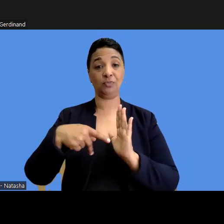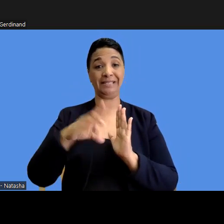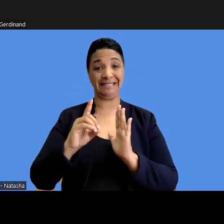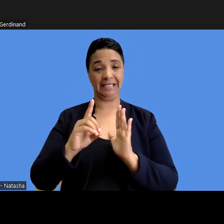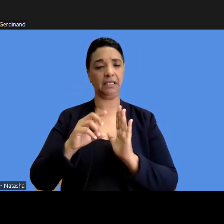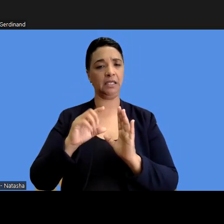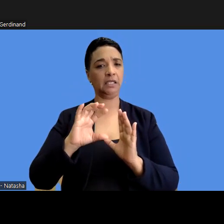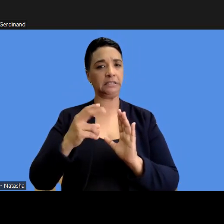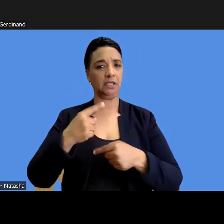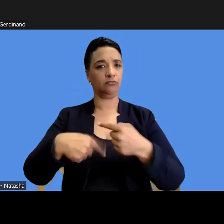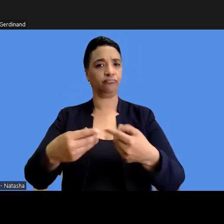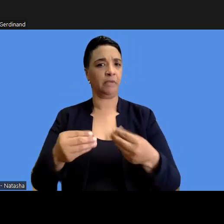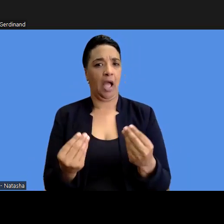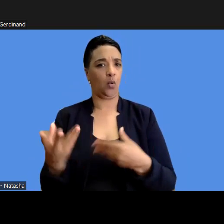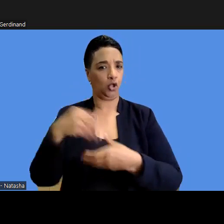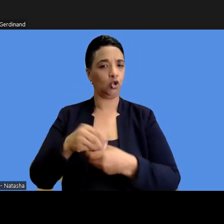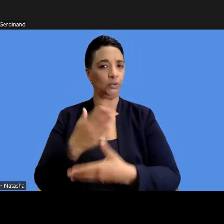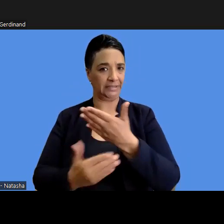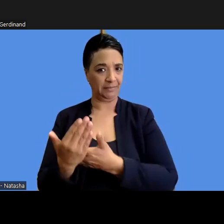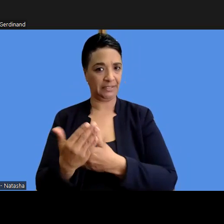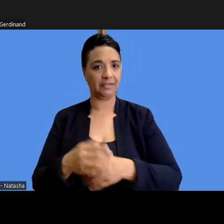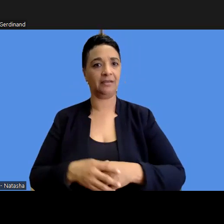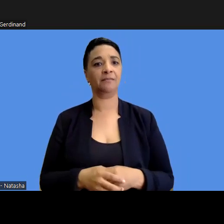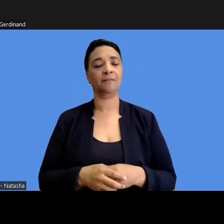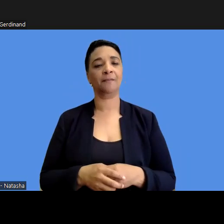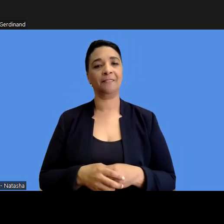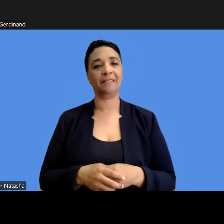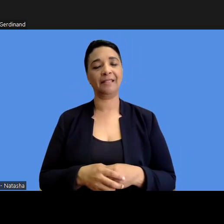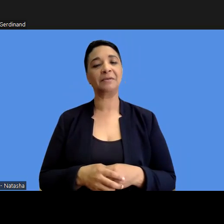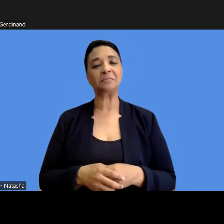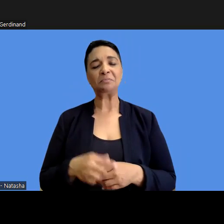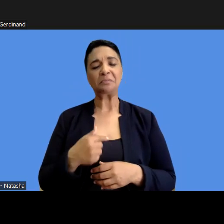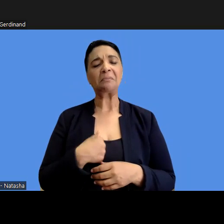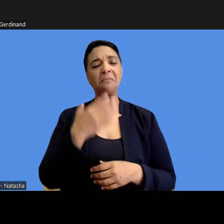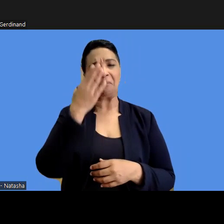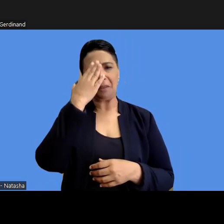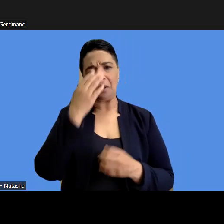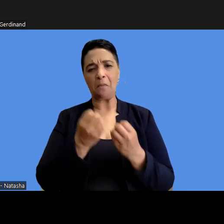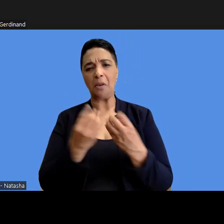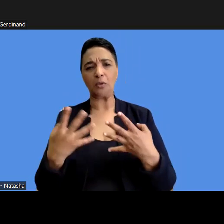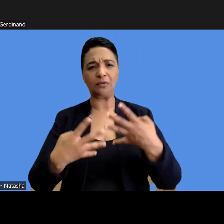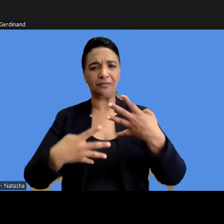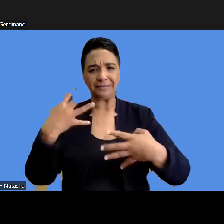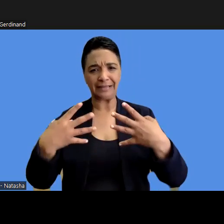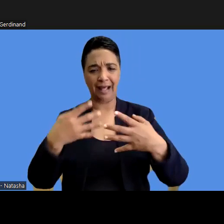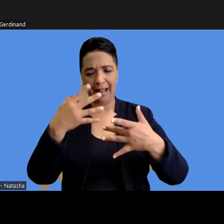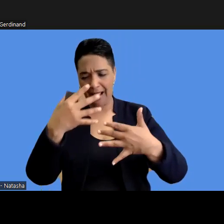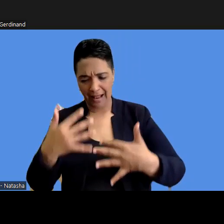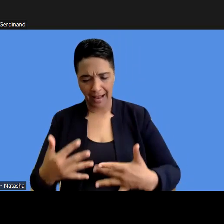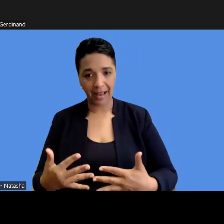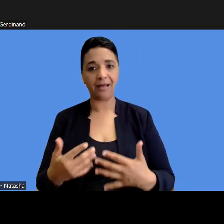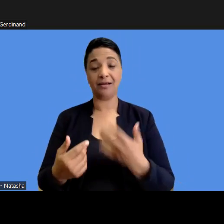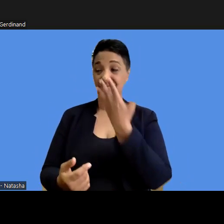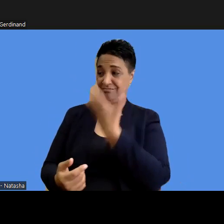cycle. So I know it's a lot of data point here, and I apologize for the